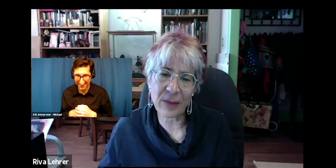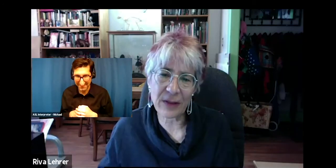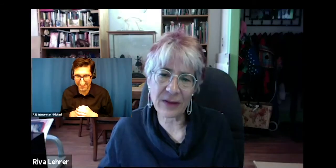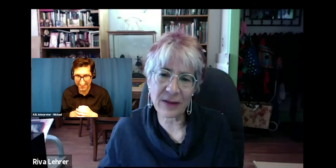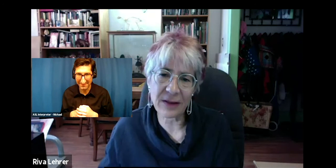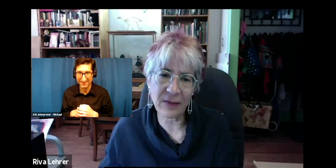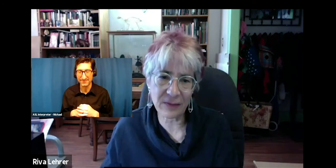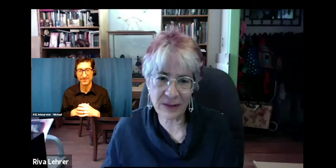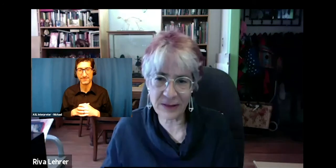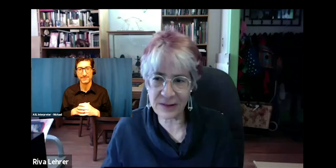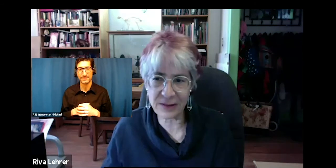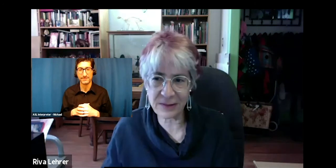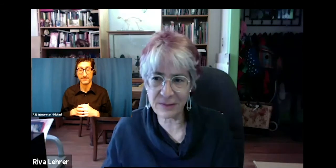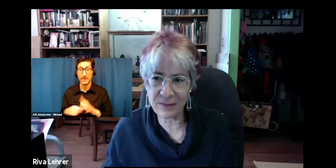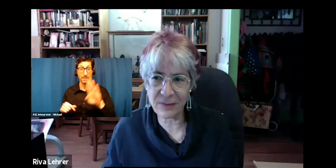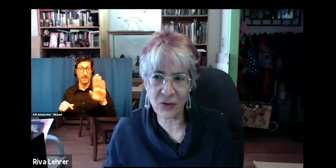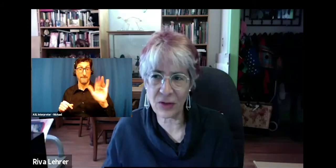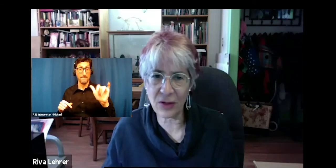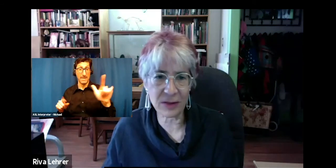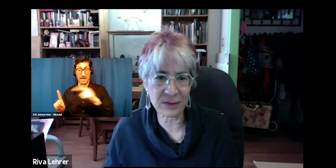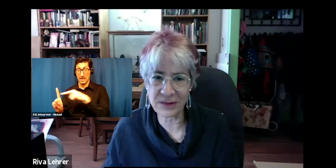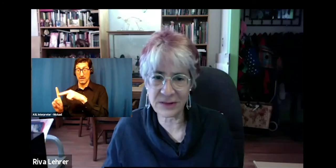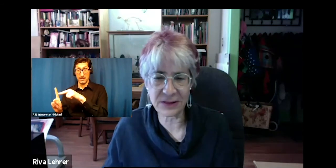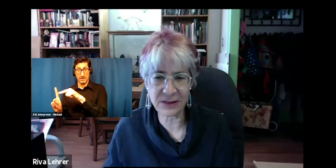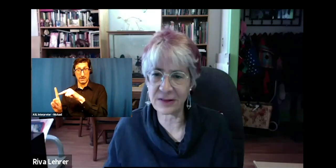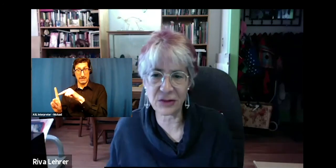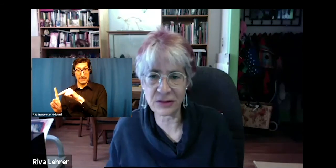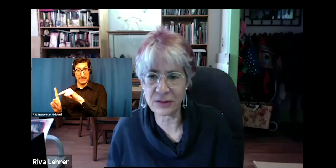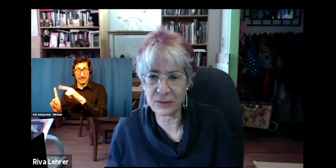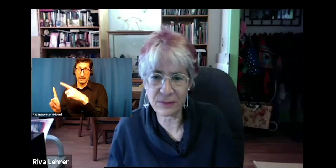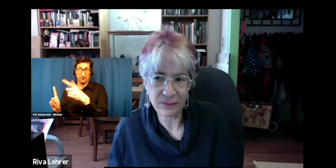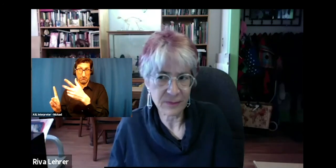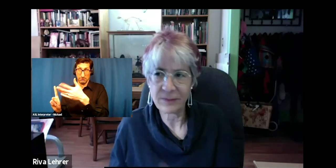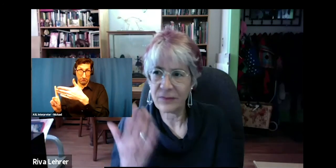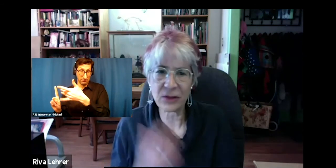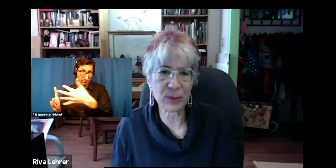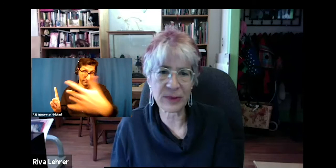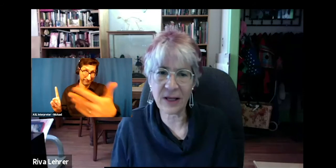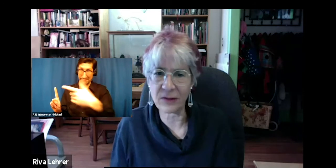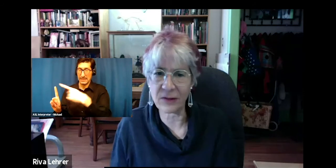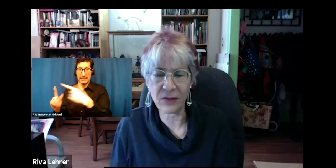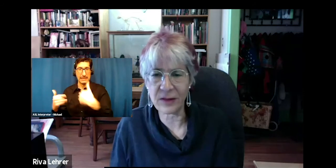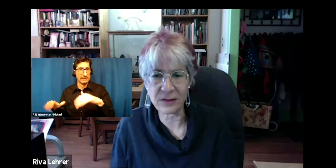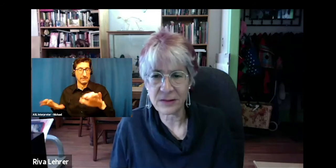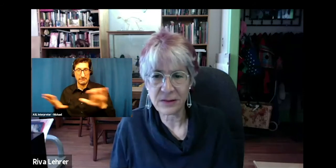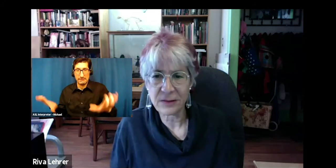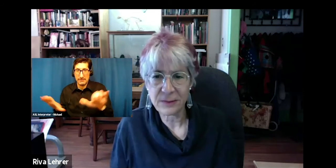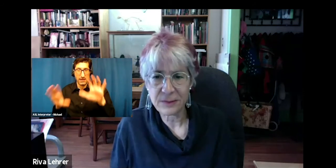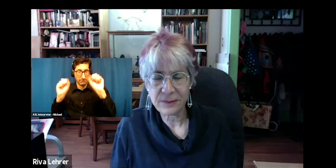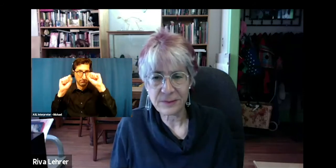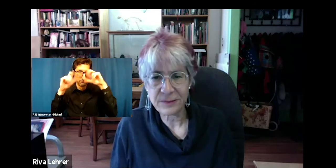but I mean, he's, he's gone on since then to just do such spectacular things.